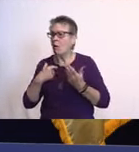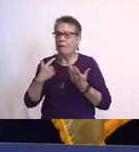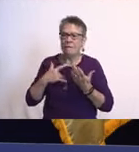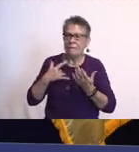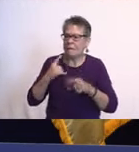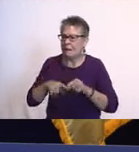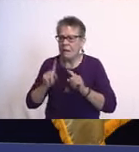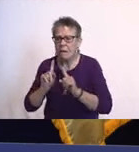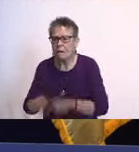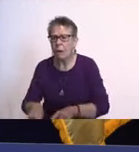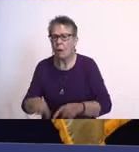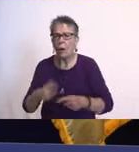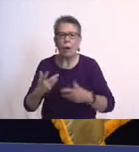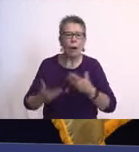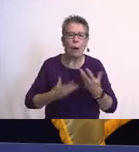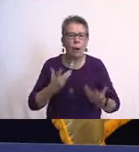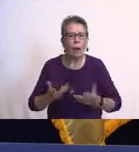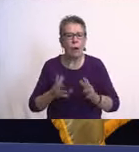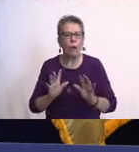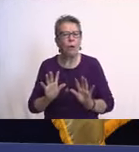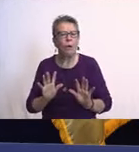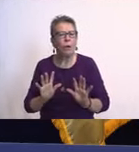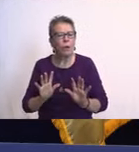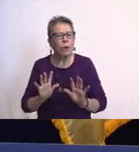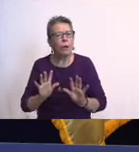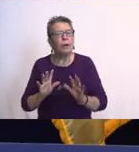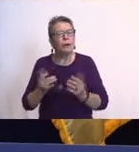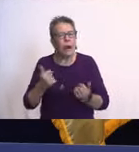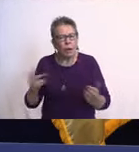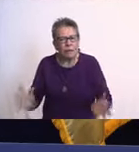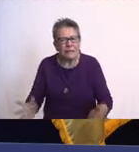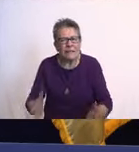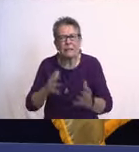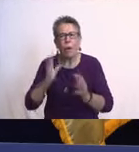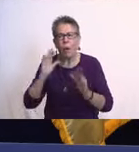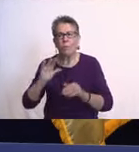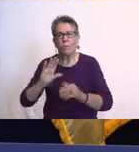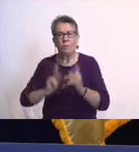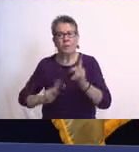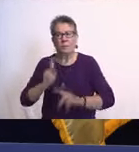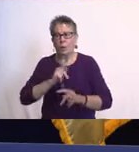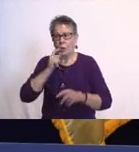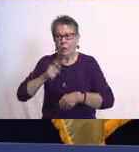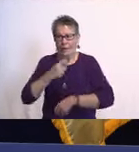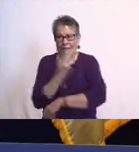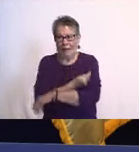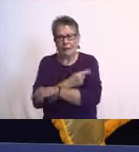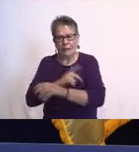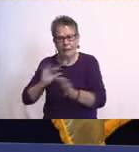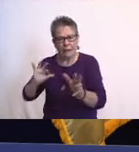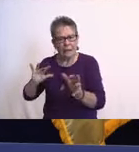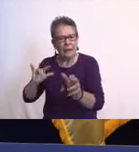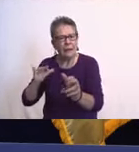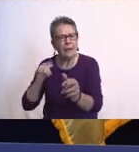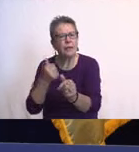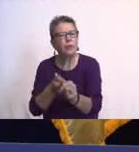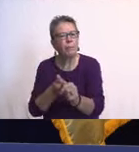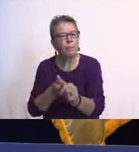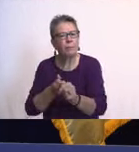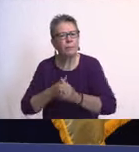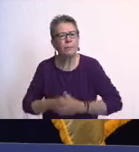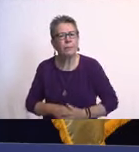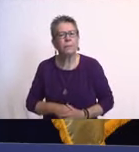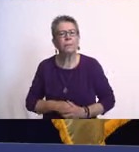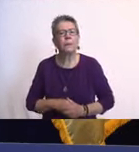with their vaccinations. Our booster rate is 50%. While most counties in the state are average, we still